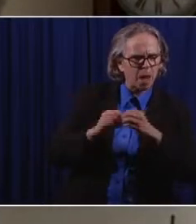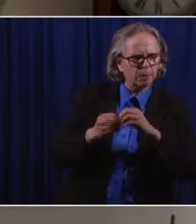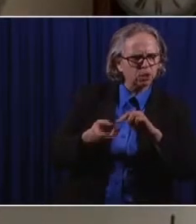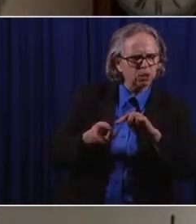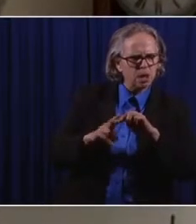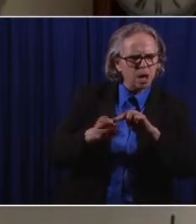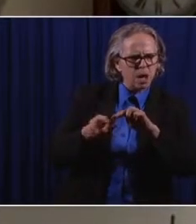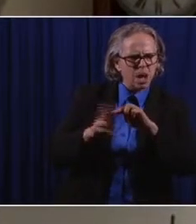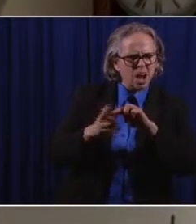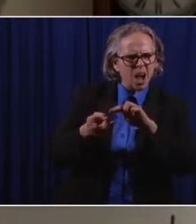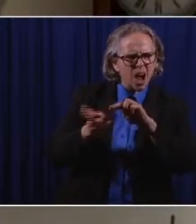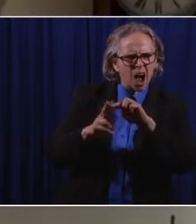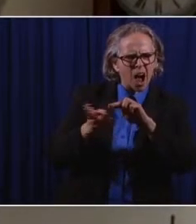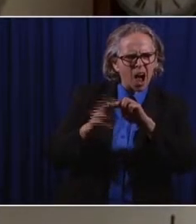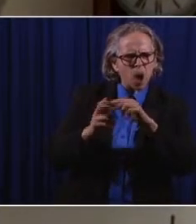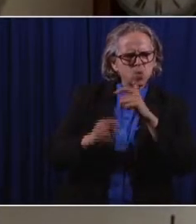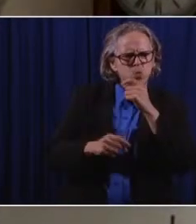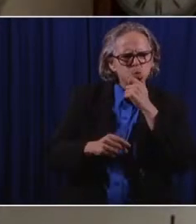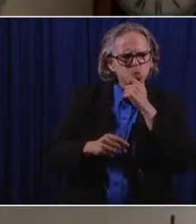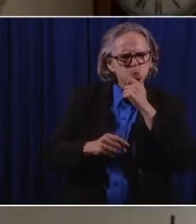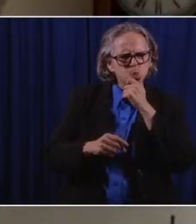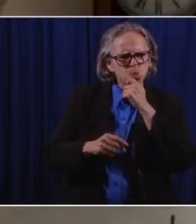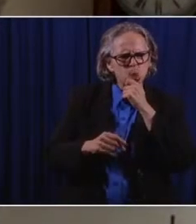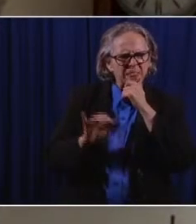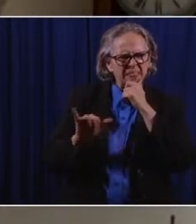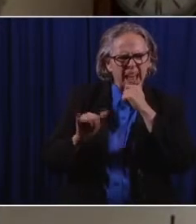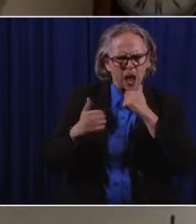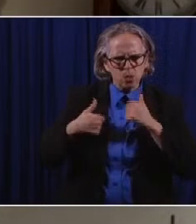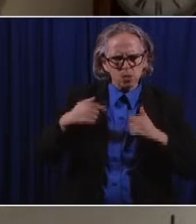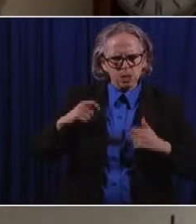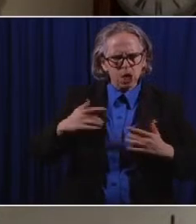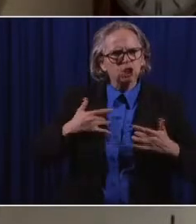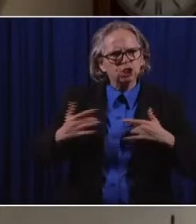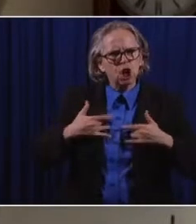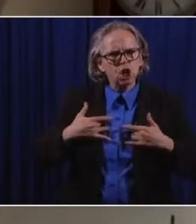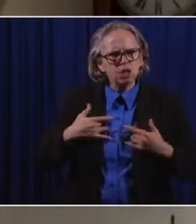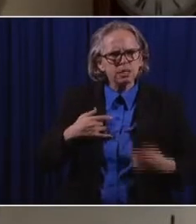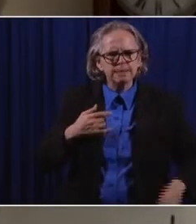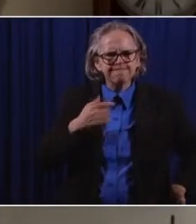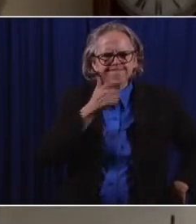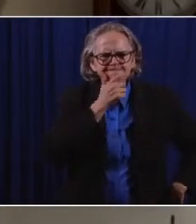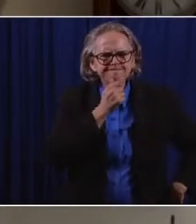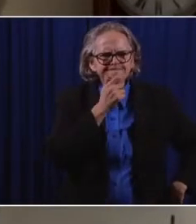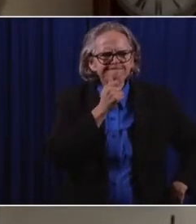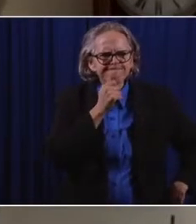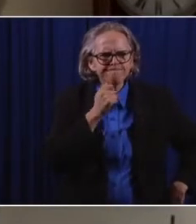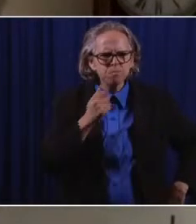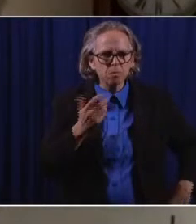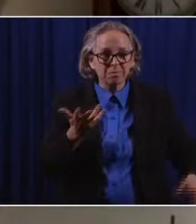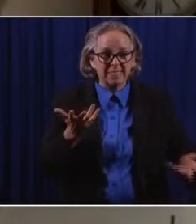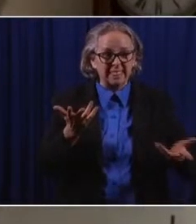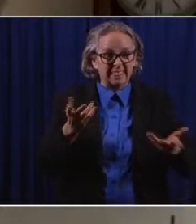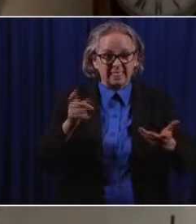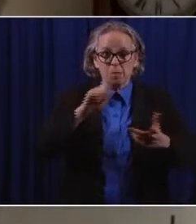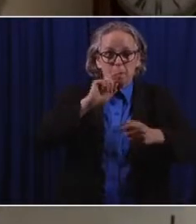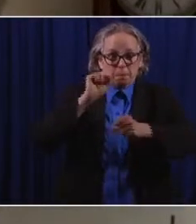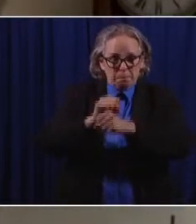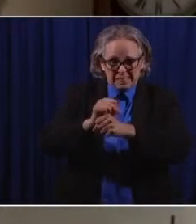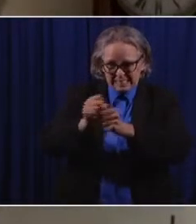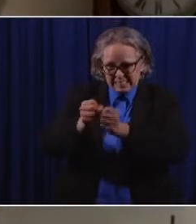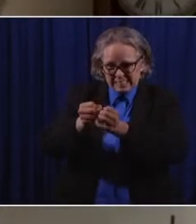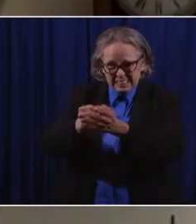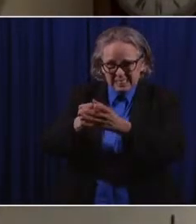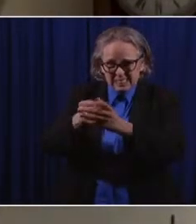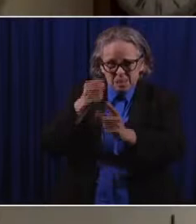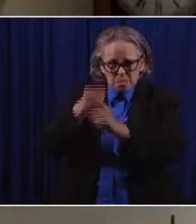was that when we saw outbreak with kids, that would lead to outbreak with